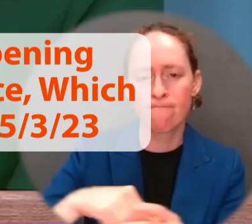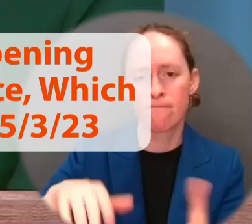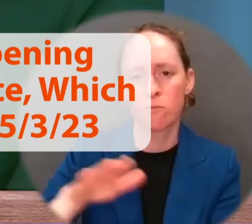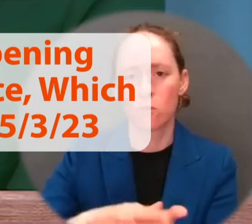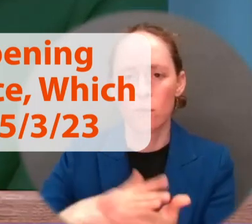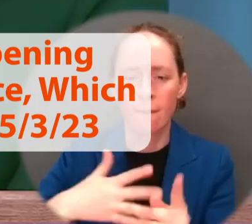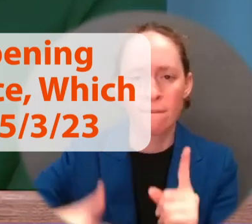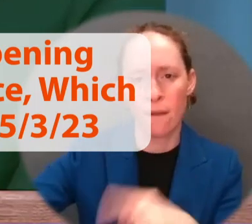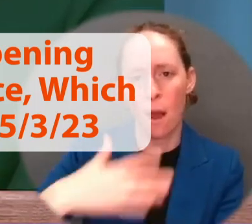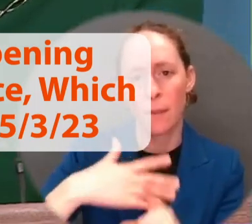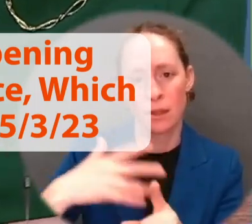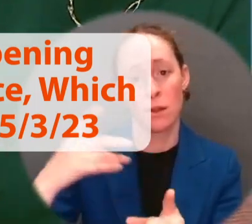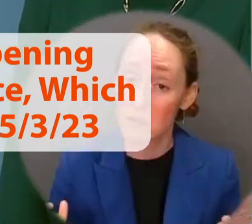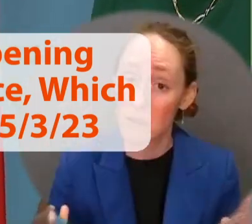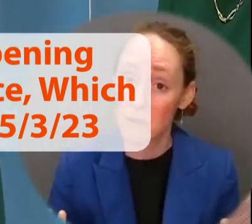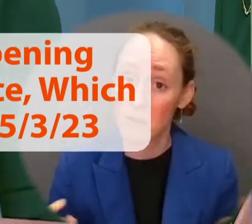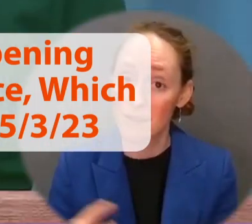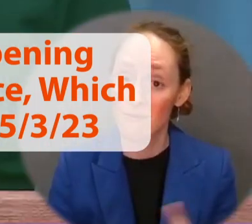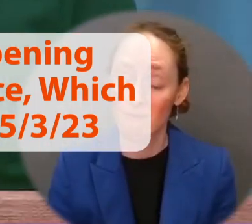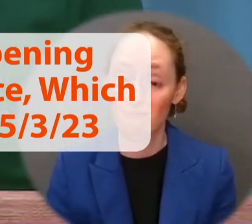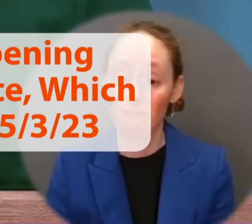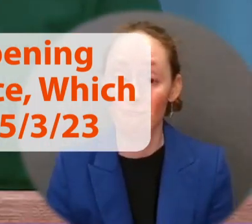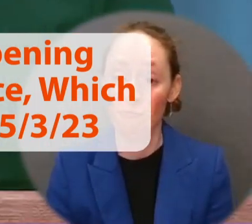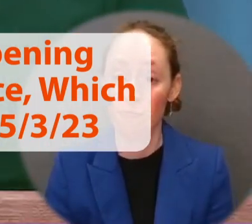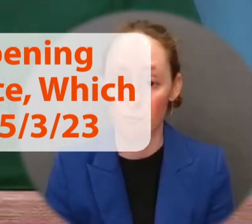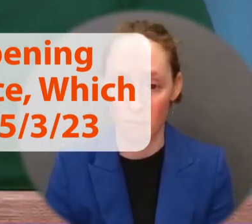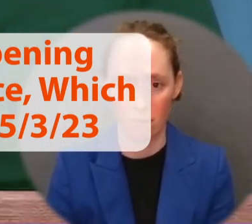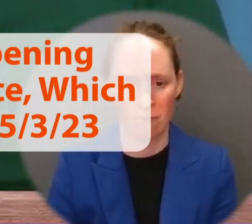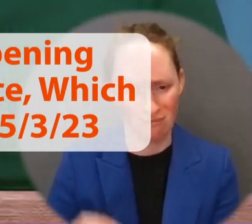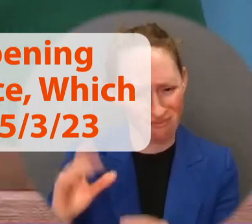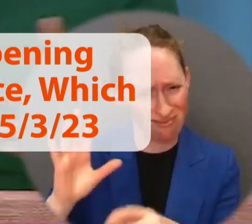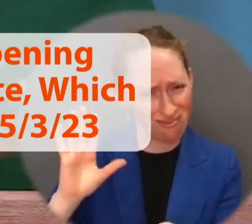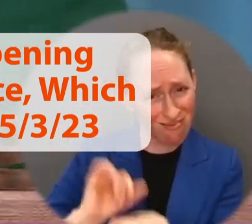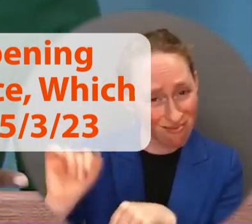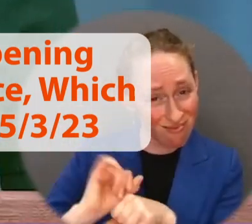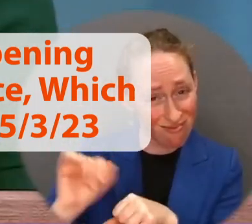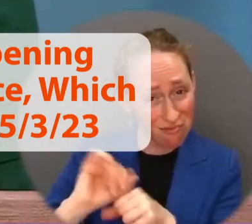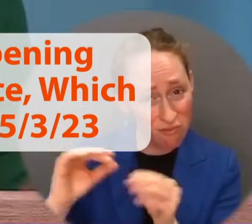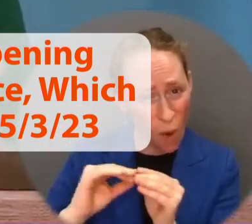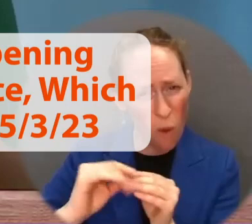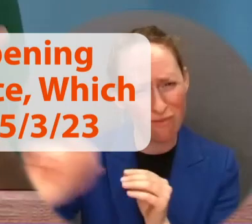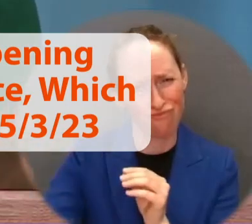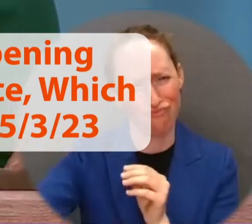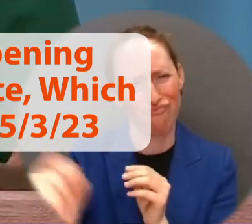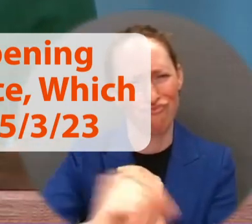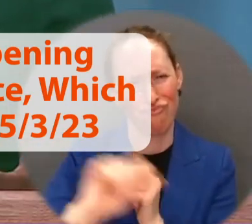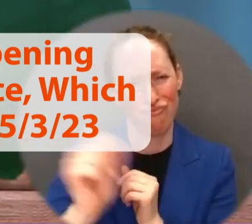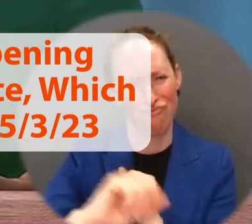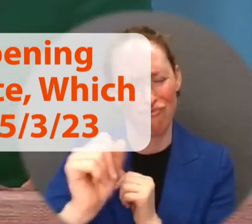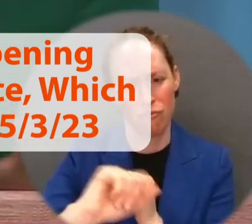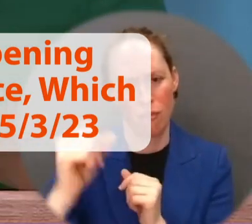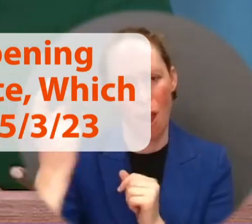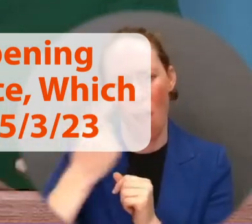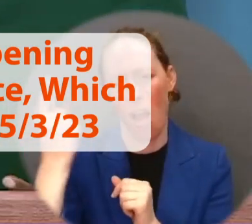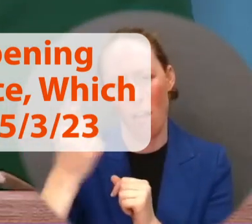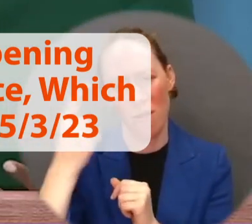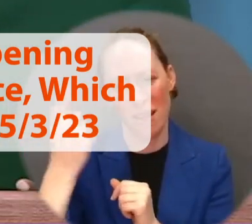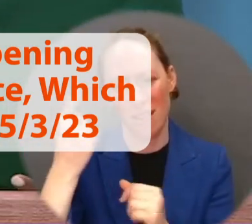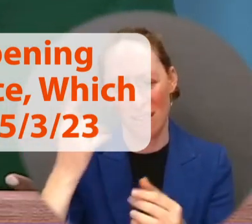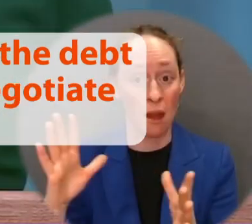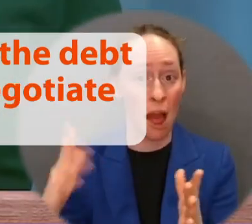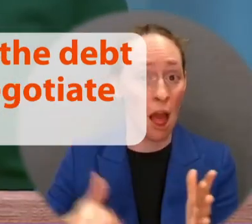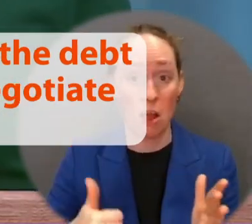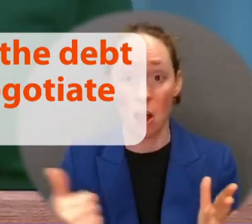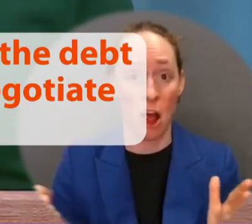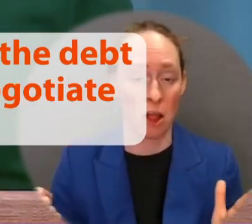to really succeed and move forward. Is there more work to do? Absolutely. But even before the pandemic, there was always more work to do as it relates to